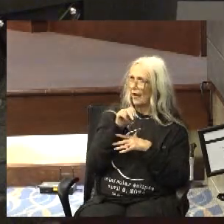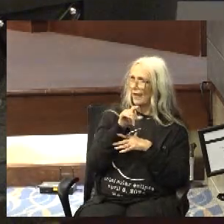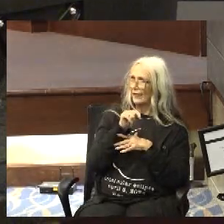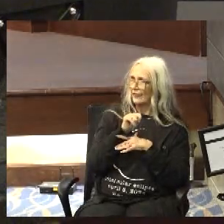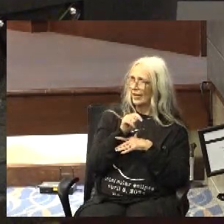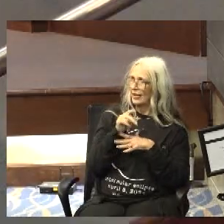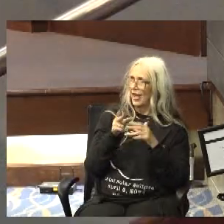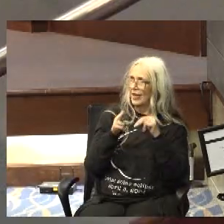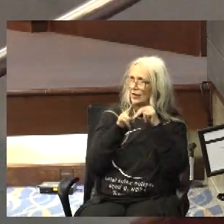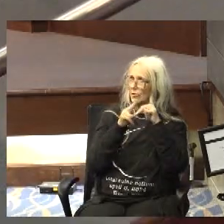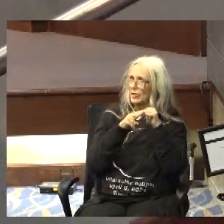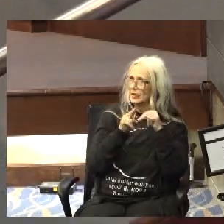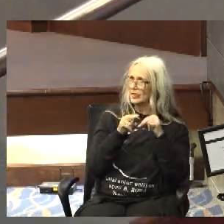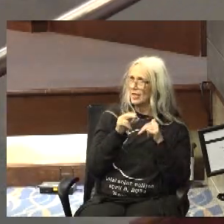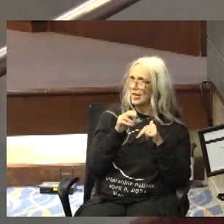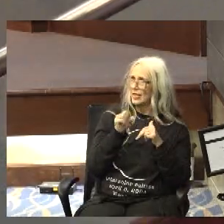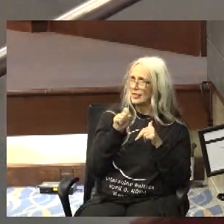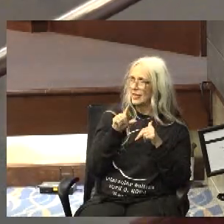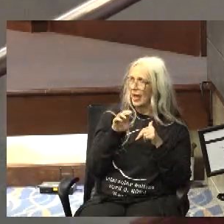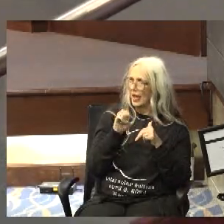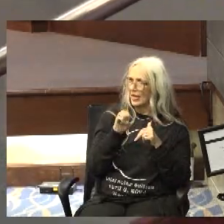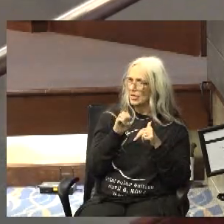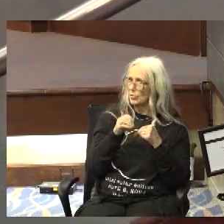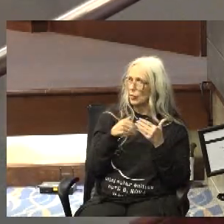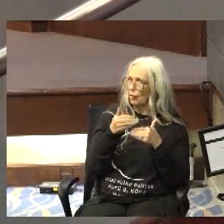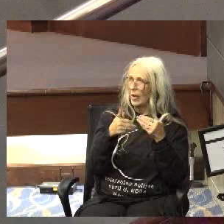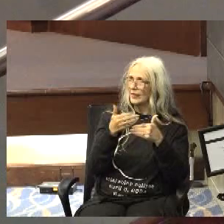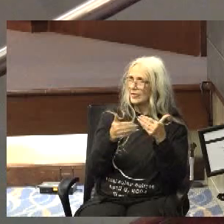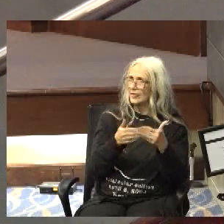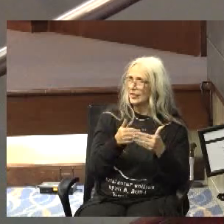It increases as the stages progress.